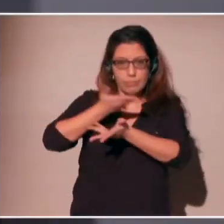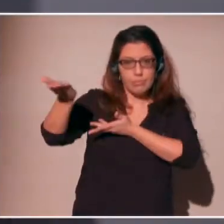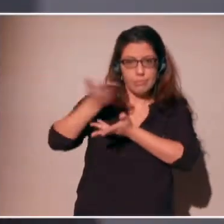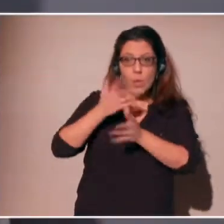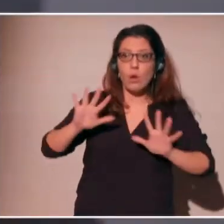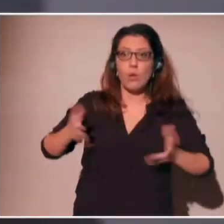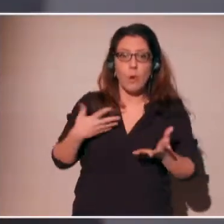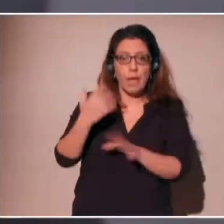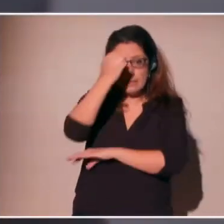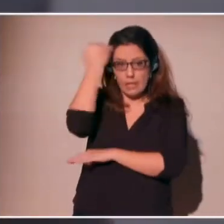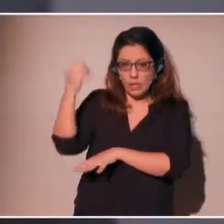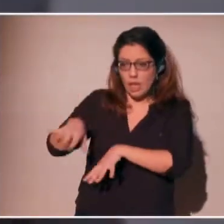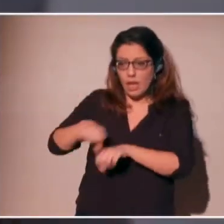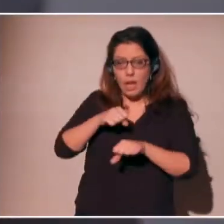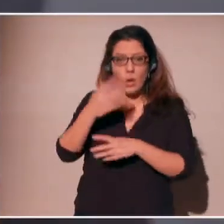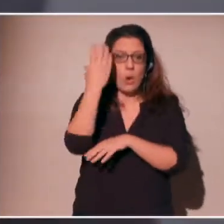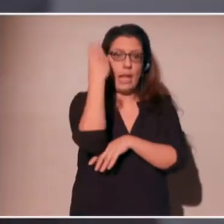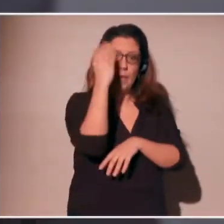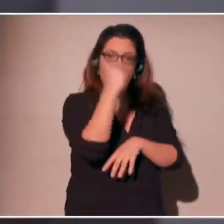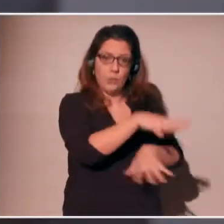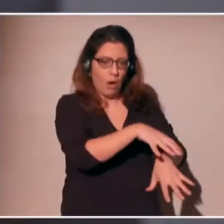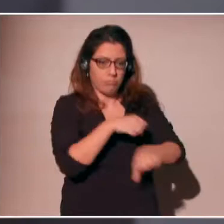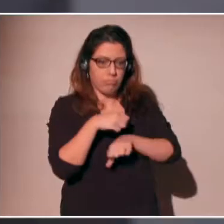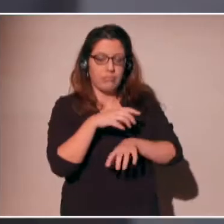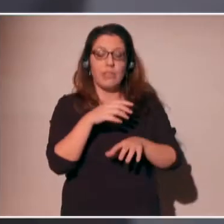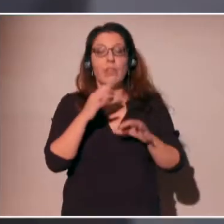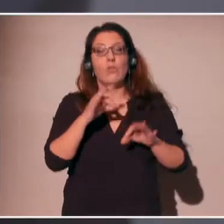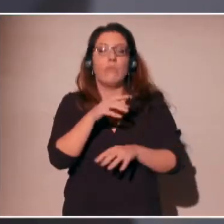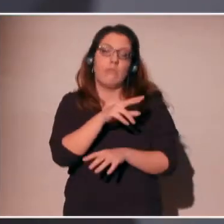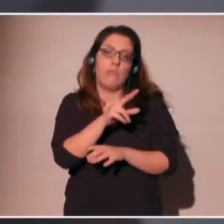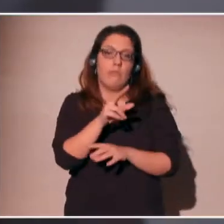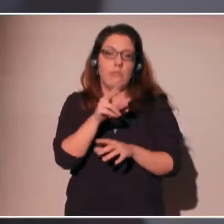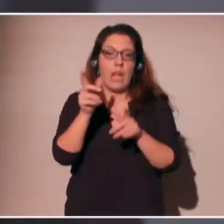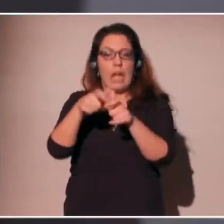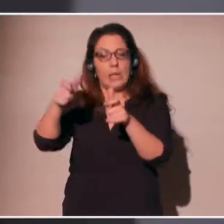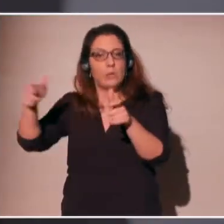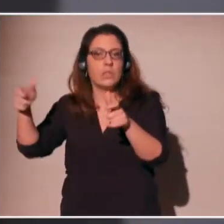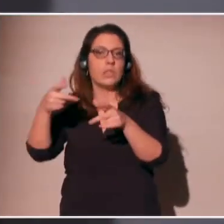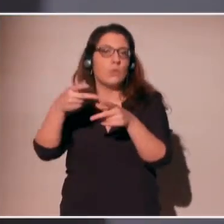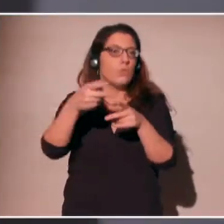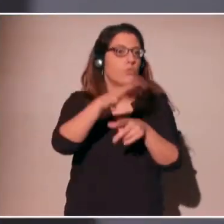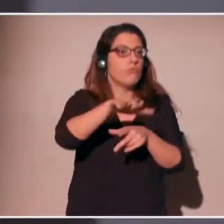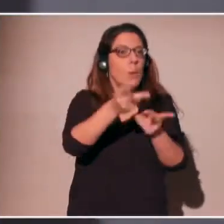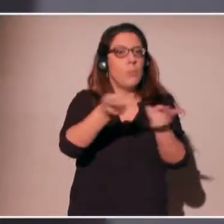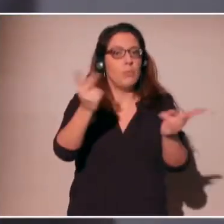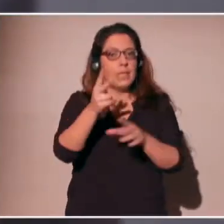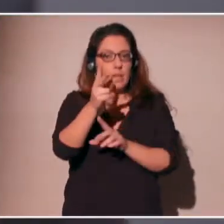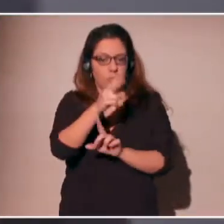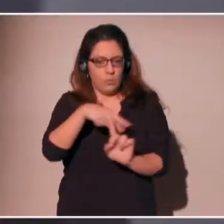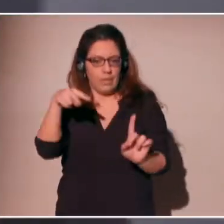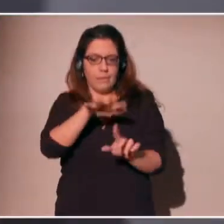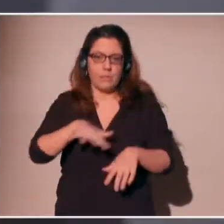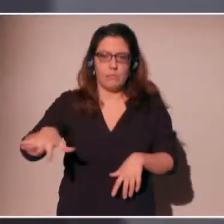them, and then have an exchange of ideas with interns, with students who are mentored by the industry and as well as